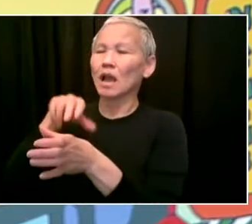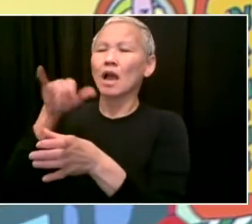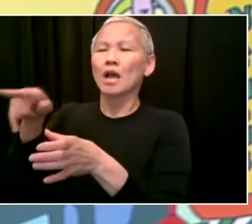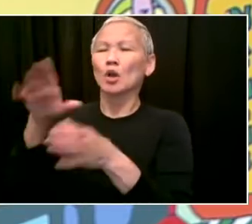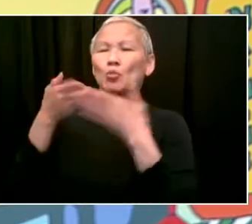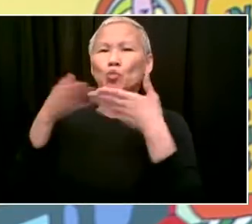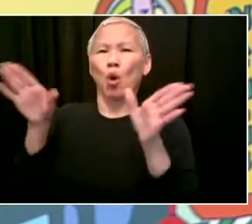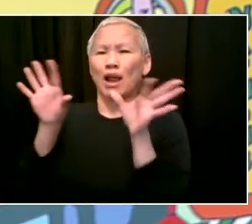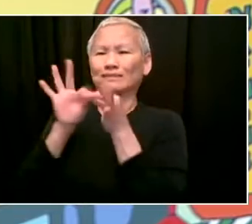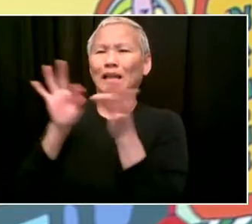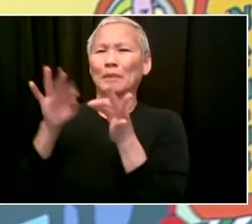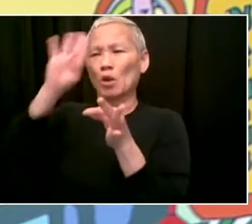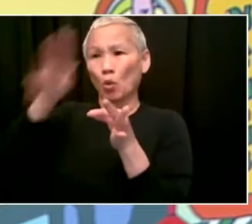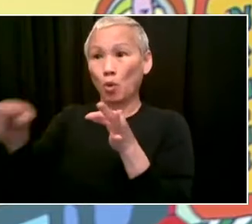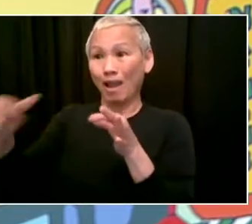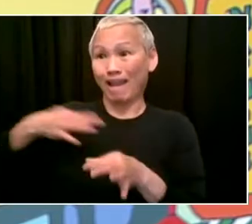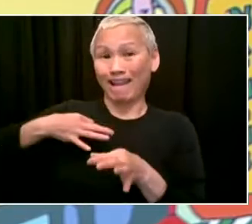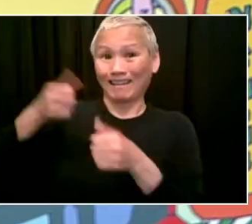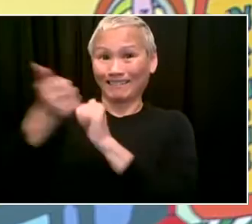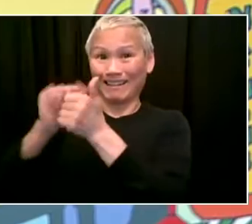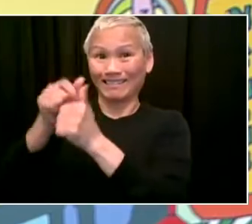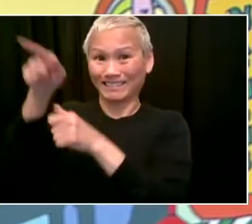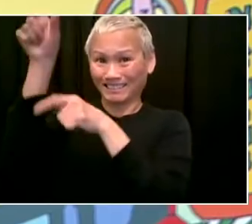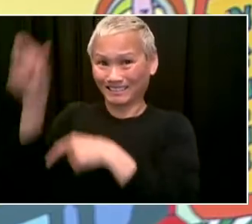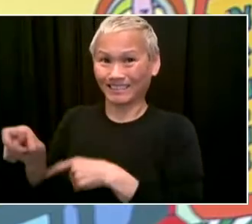that very thoughtfully and intentionally.